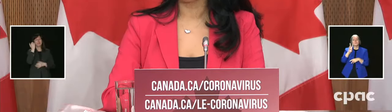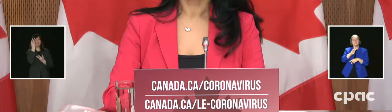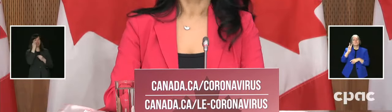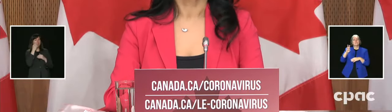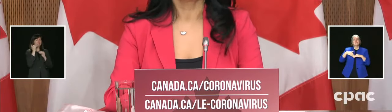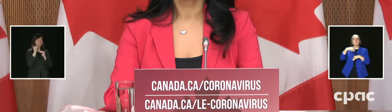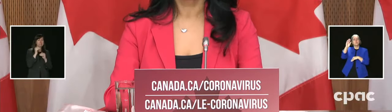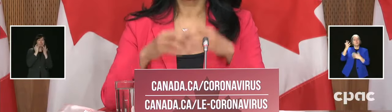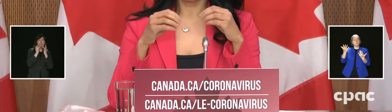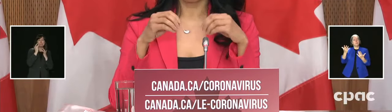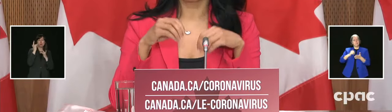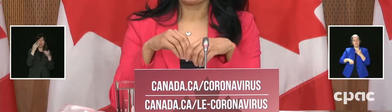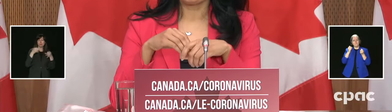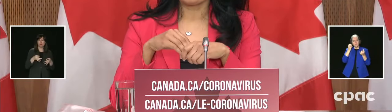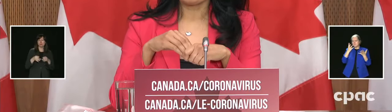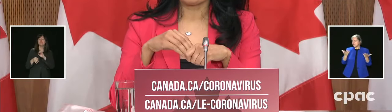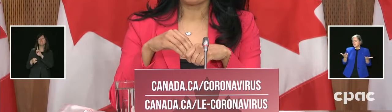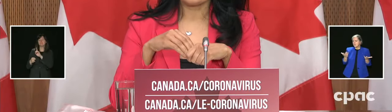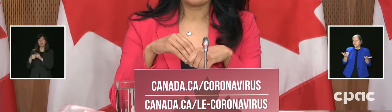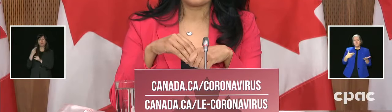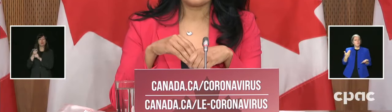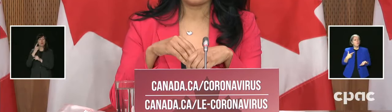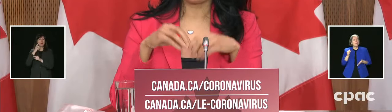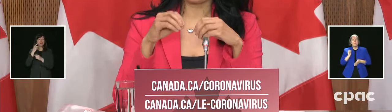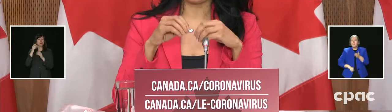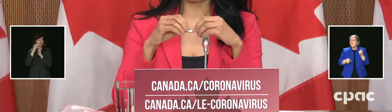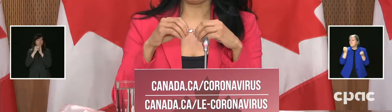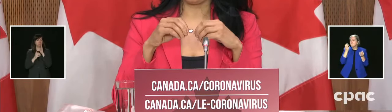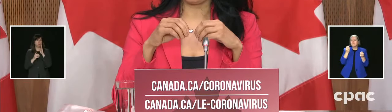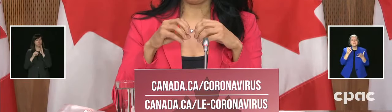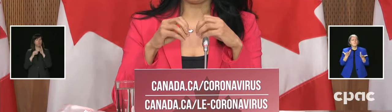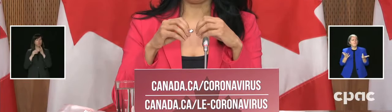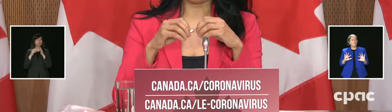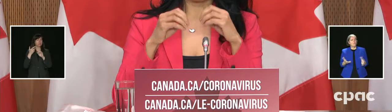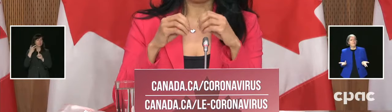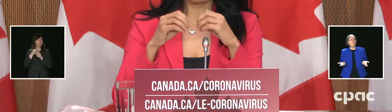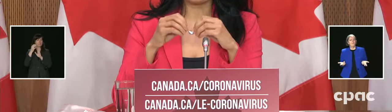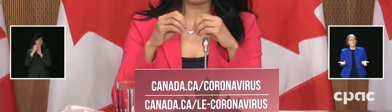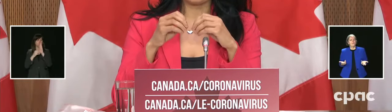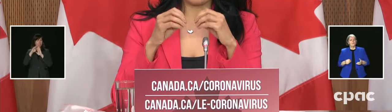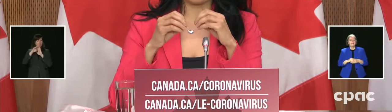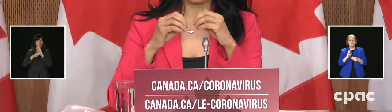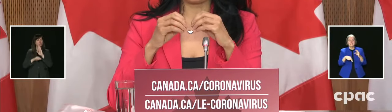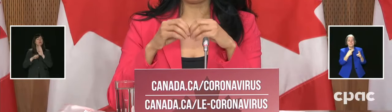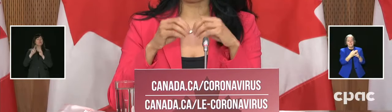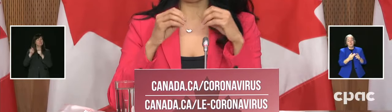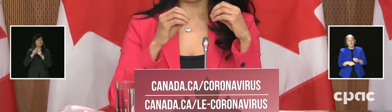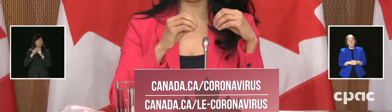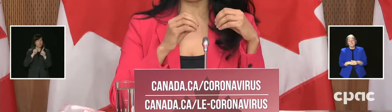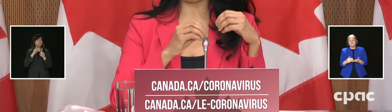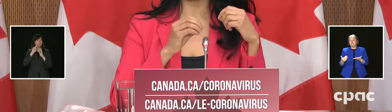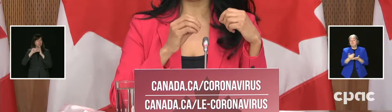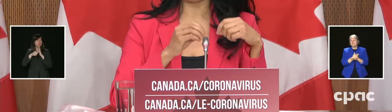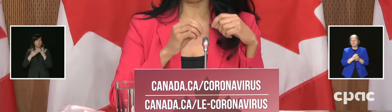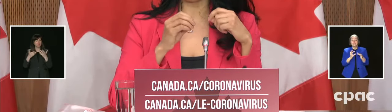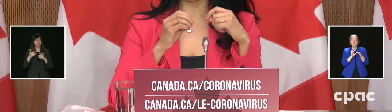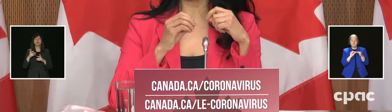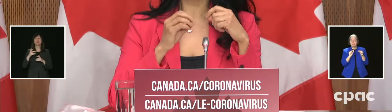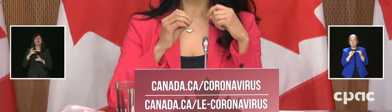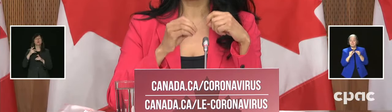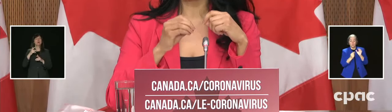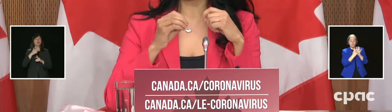on that. Right. So the wording in the product monograph for AstraZeneca is really specific. And I just want to make sure that we know how precise it was. It was that we have